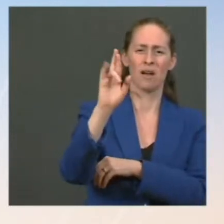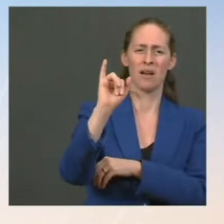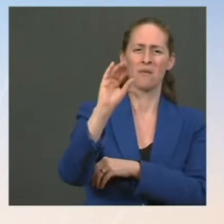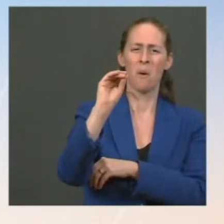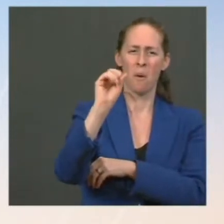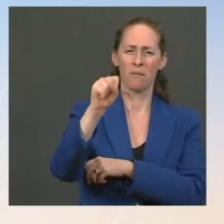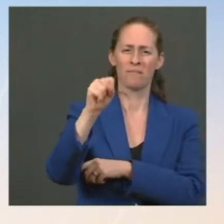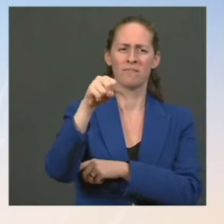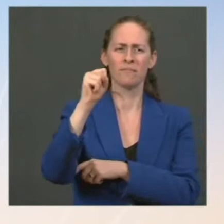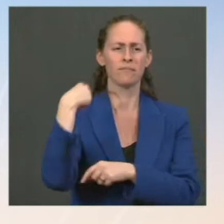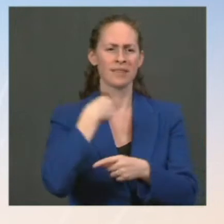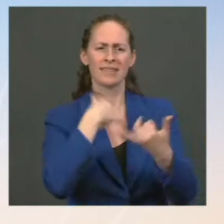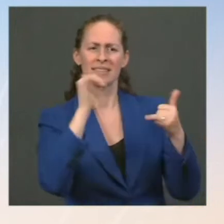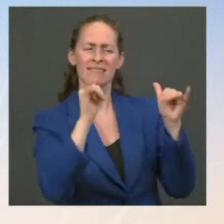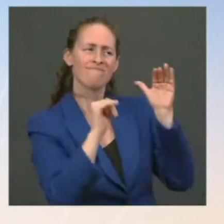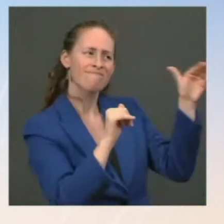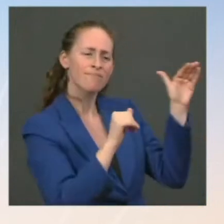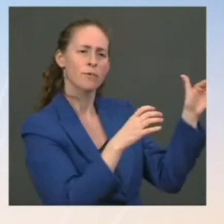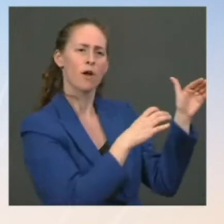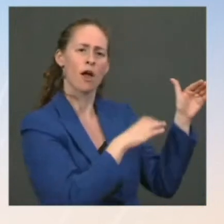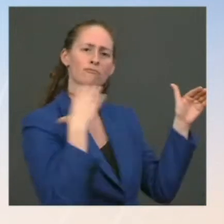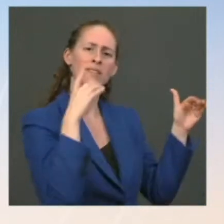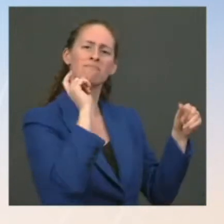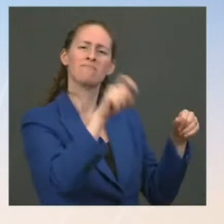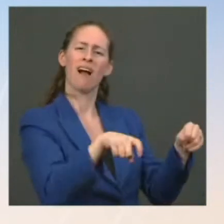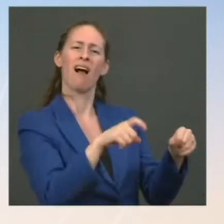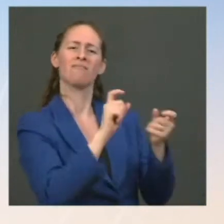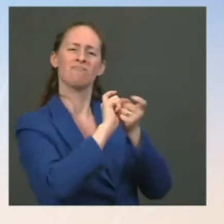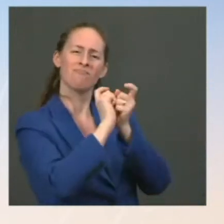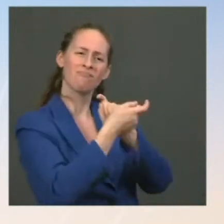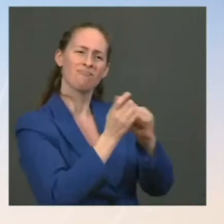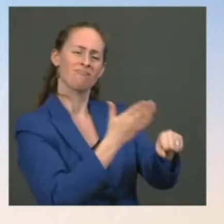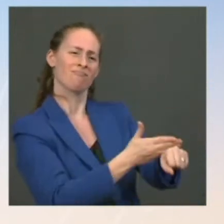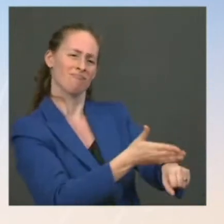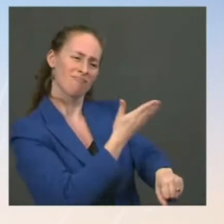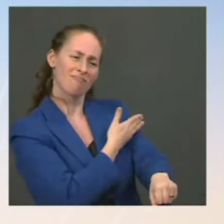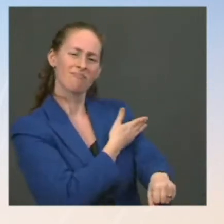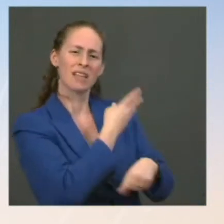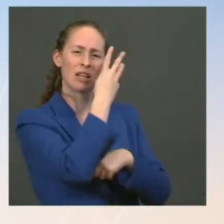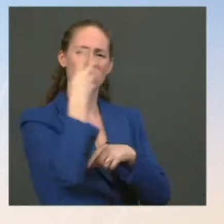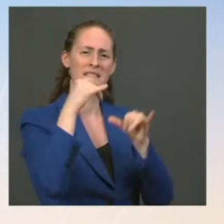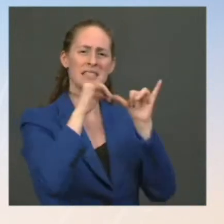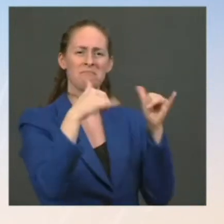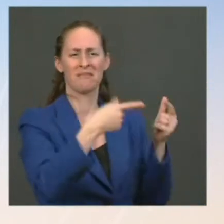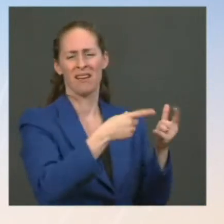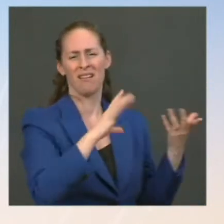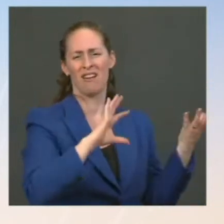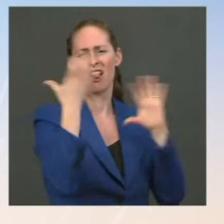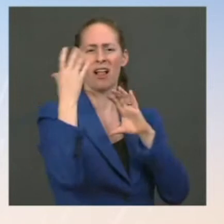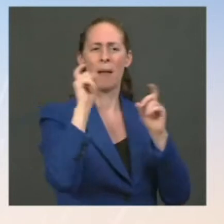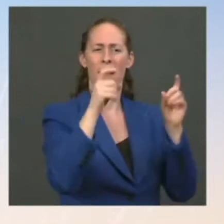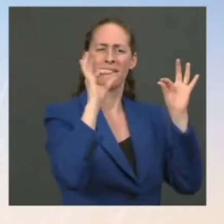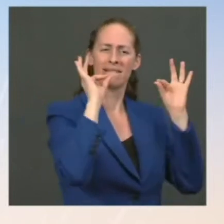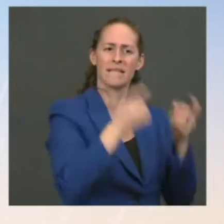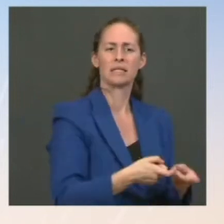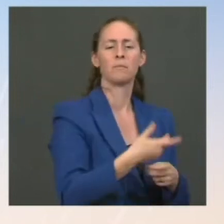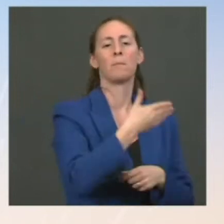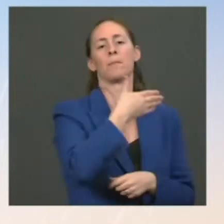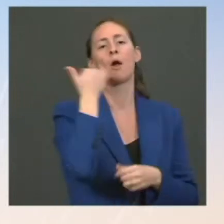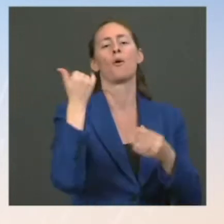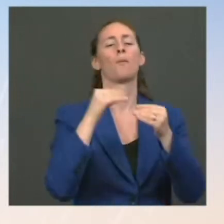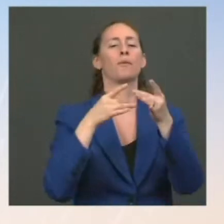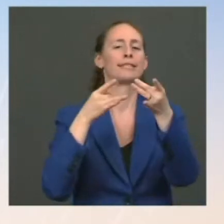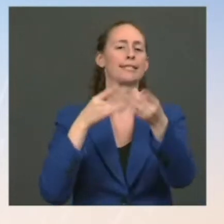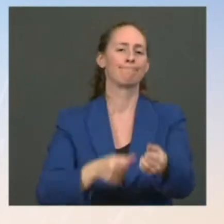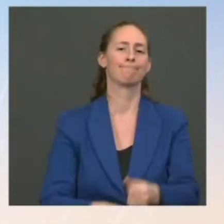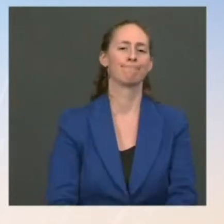get immigration reform passed so we can fix the broken system and ensure we can have a better operational process moving forward. Going to get fixed